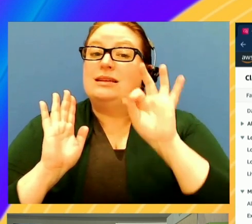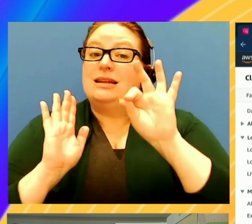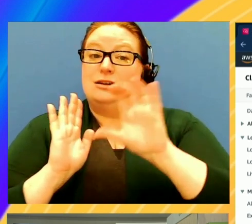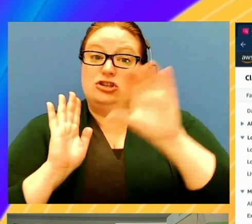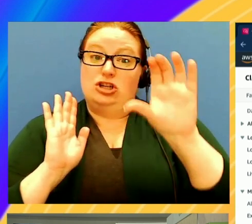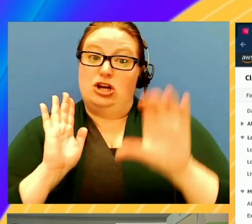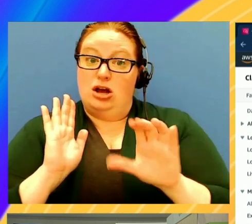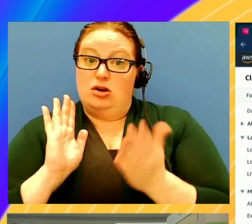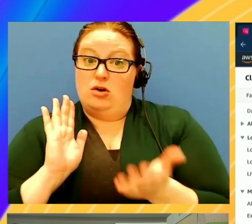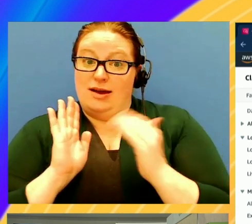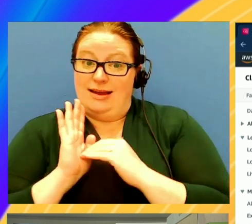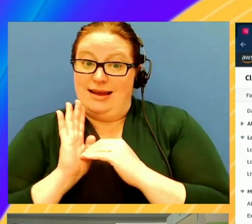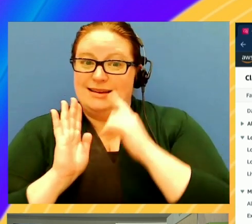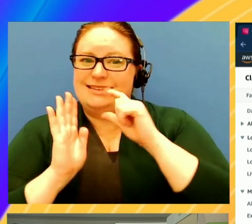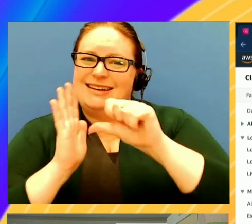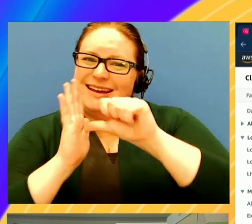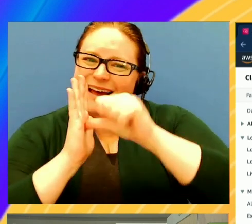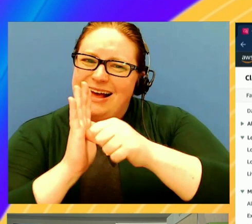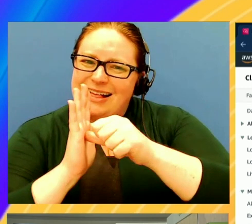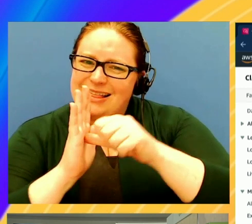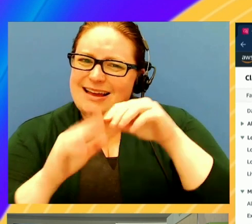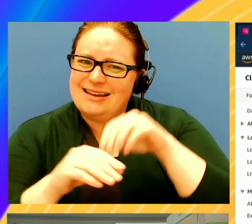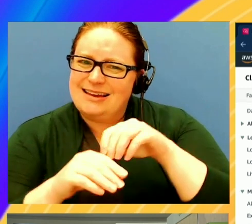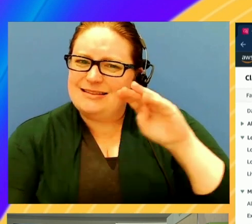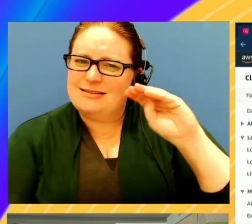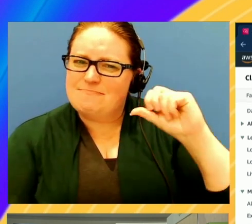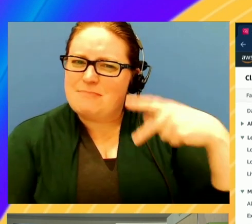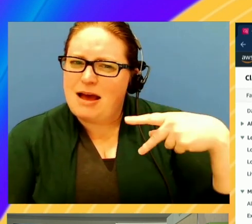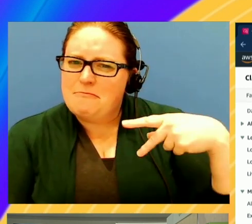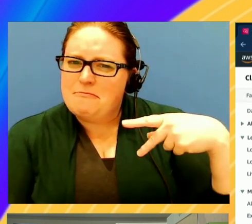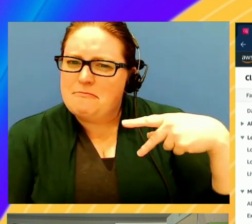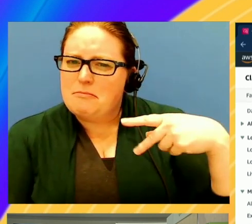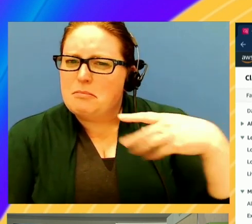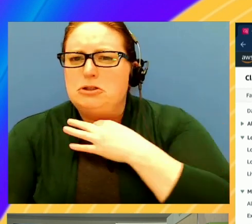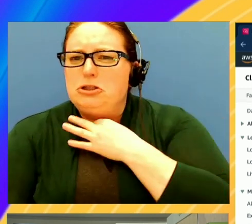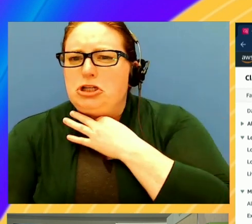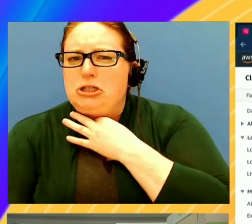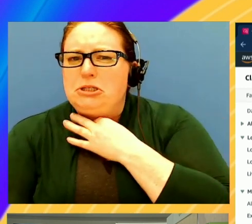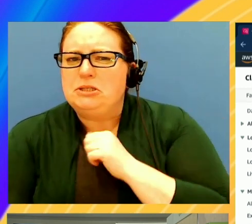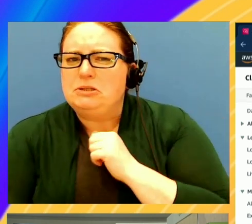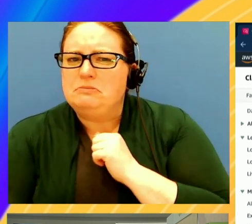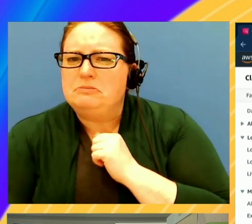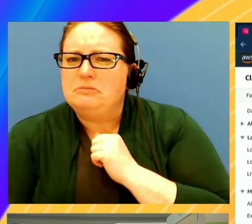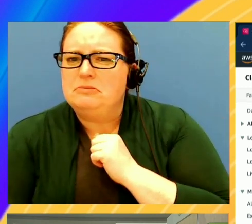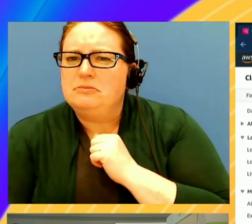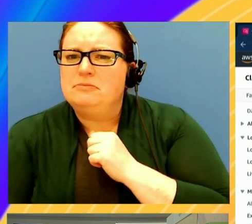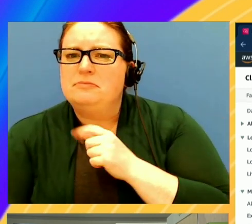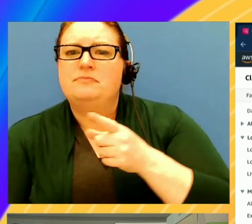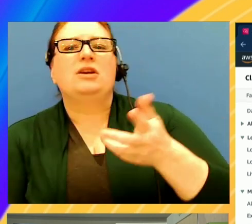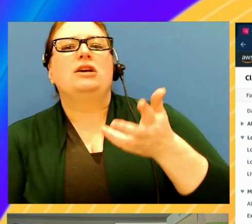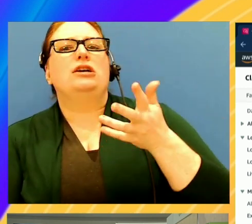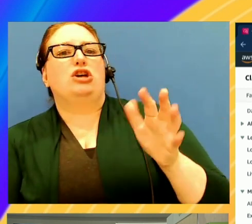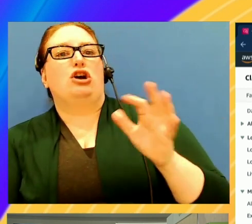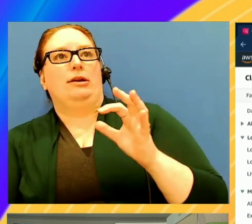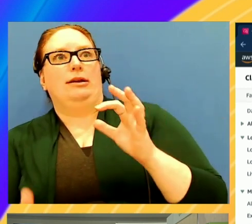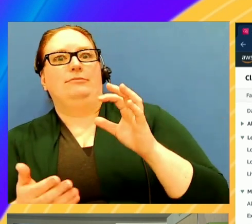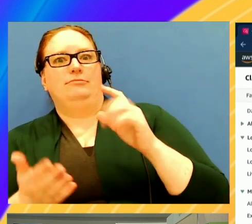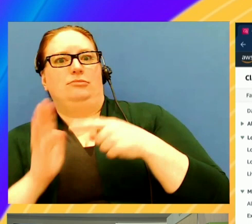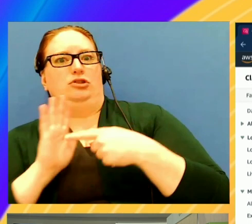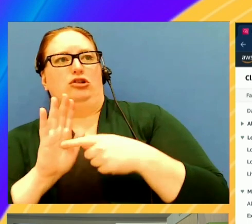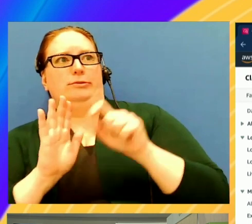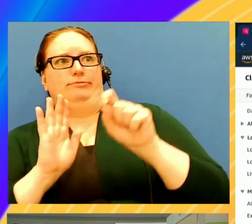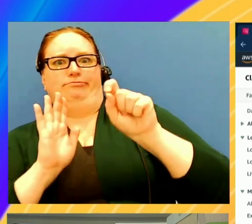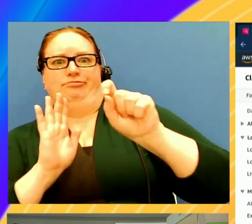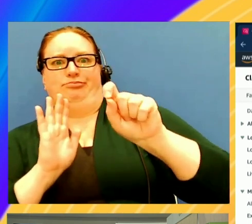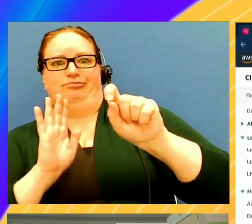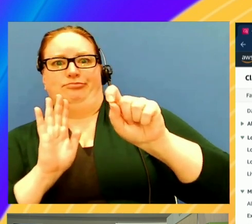it like highlight it in the map for you to see? I was just curious. It is already highlighted in gotcha. the map as well. So if you